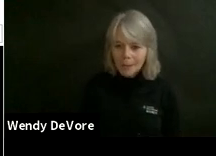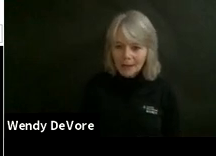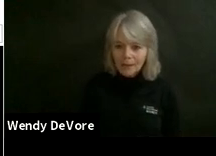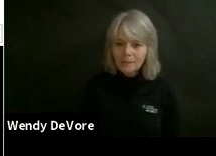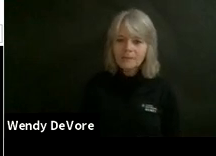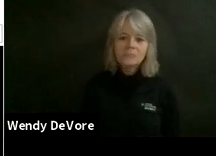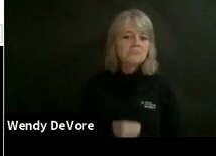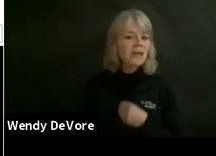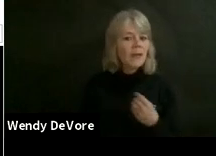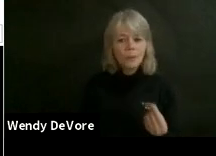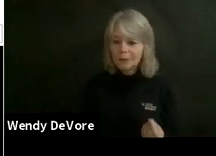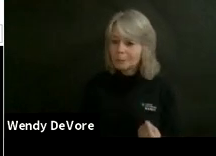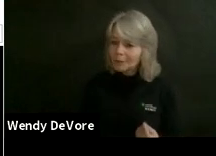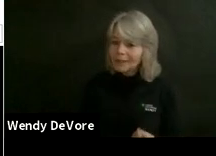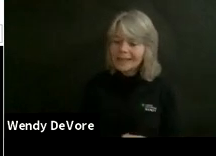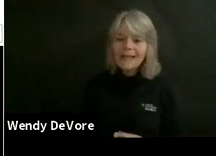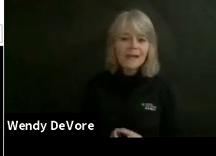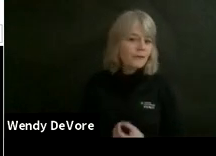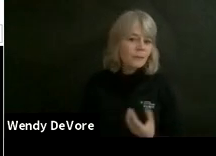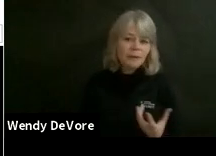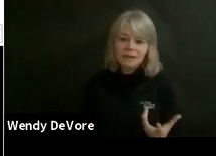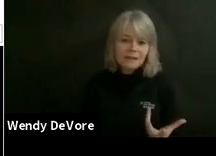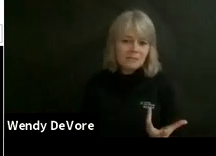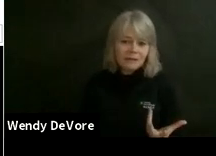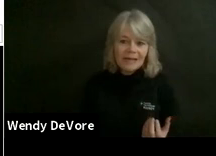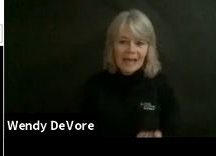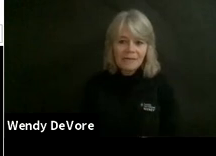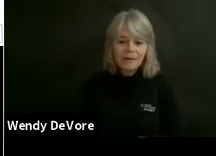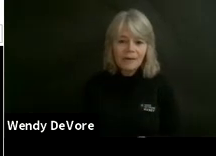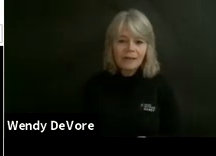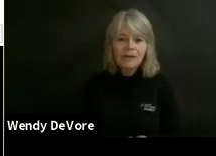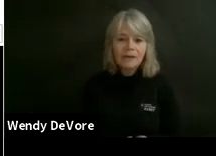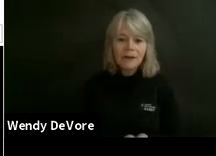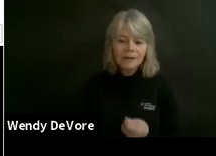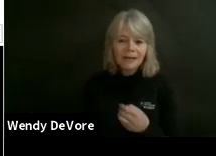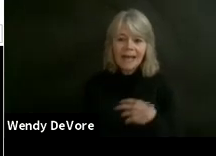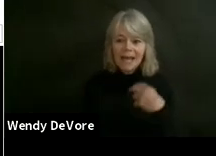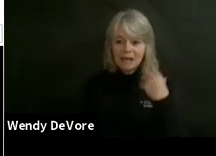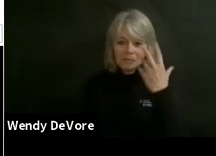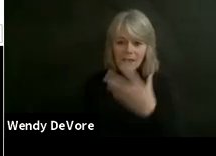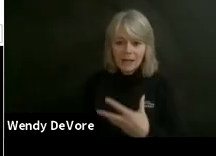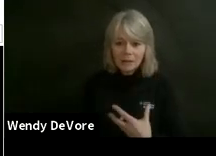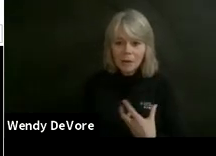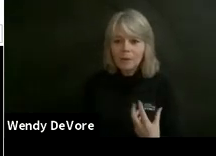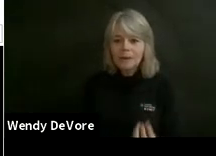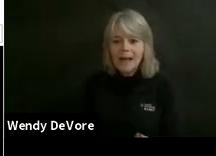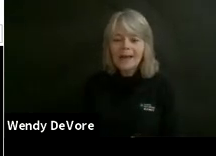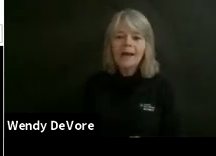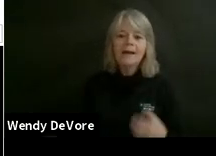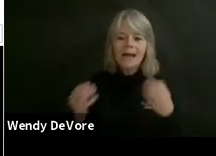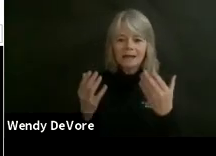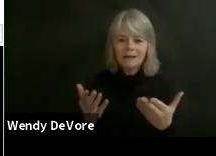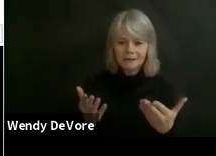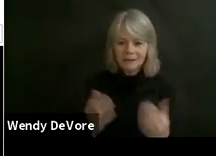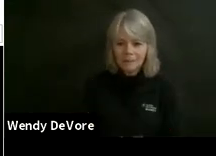virtual backgrounds, and that works perfectly if the person doesn't have a hearing loss and they don't rely